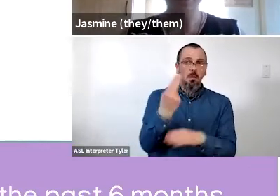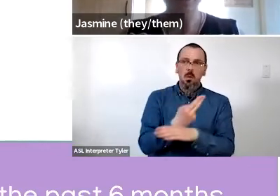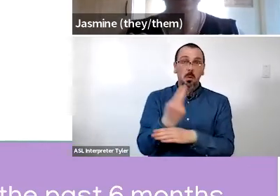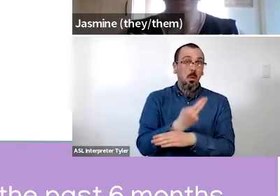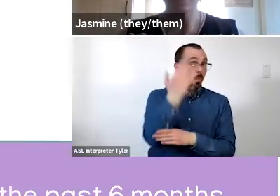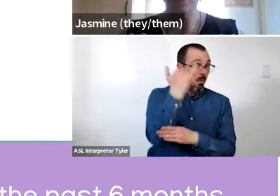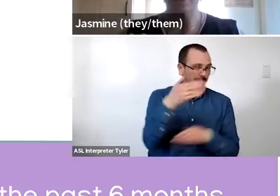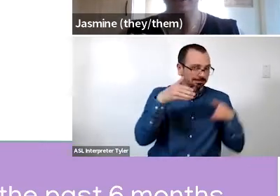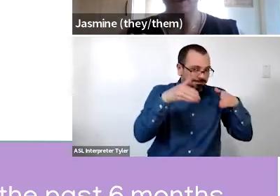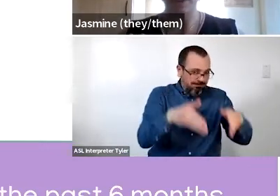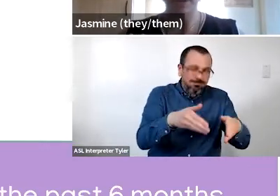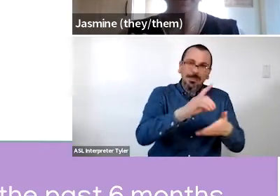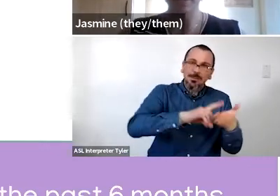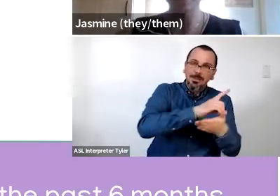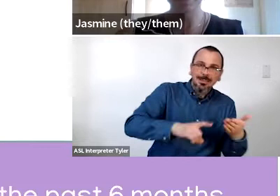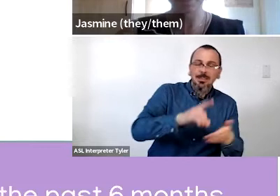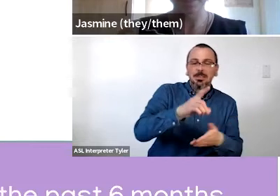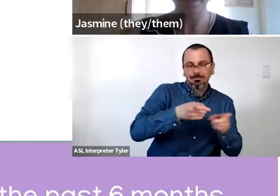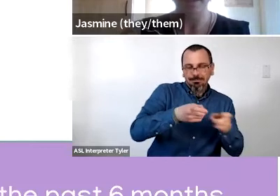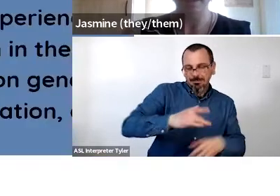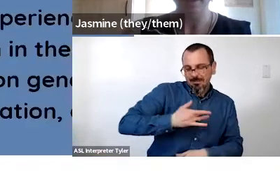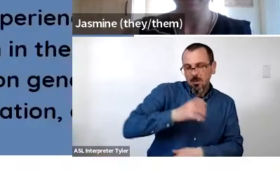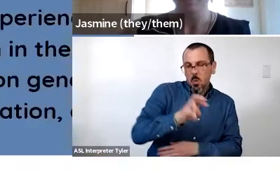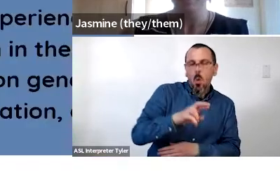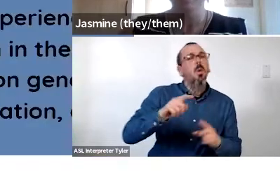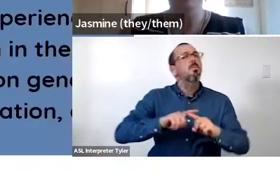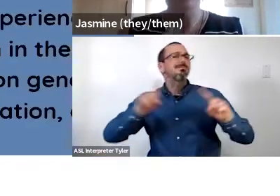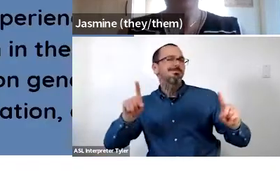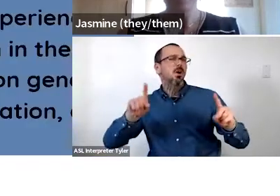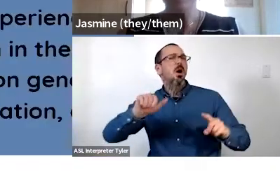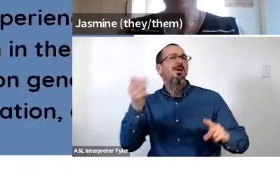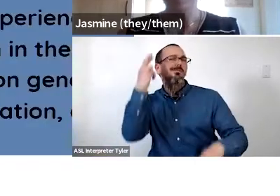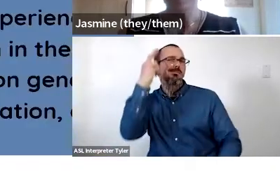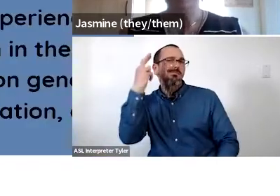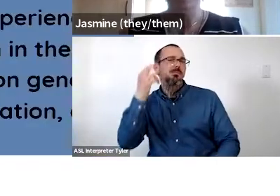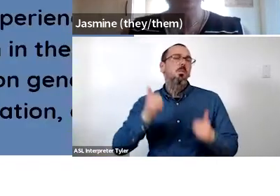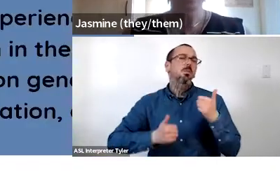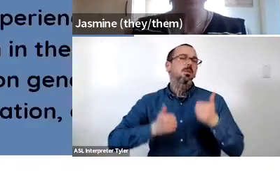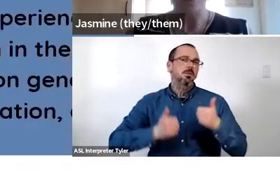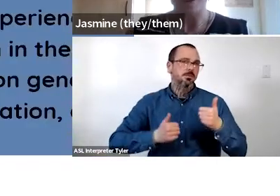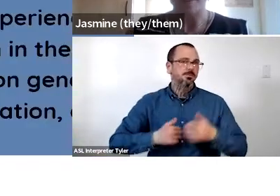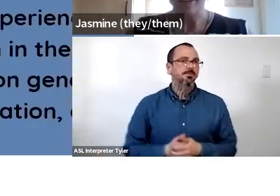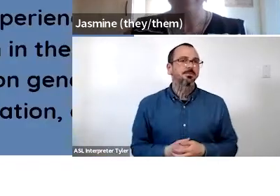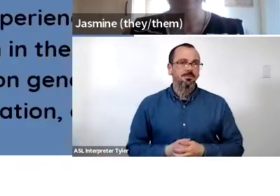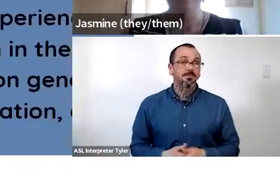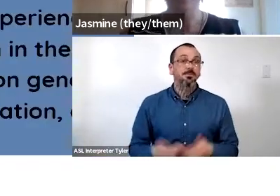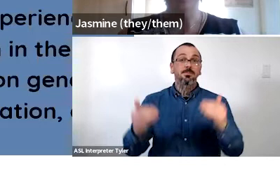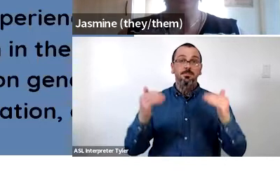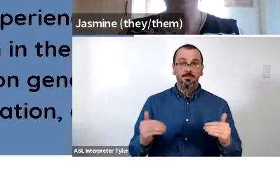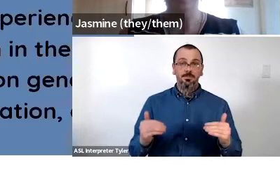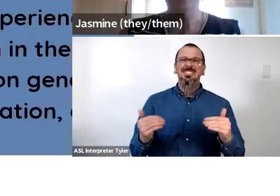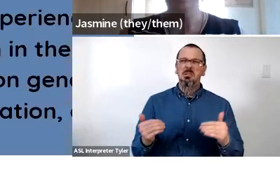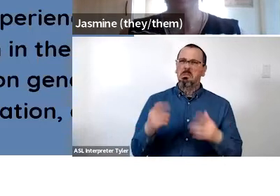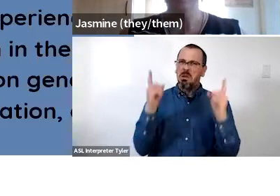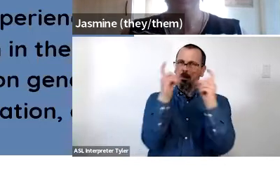focus on substance use as a coping mechanism. My minority stress variable was a little bit more complex. So